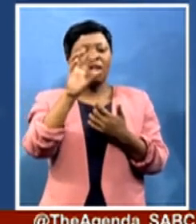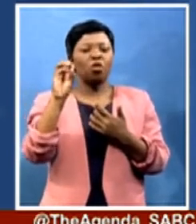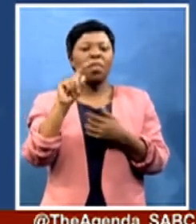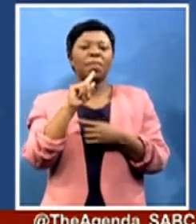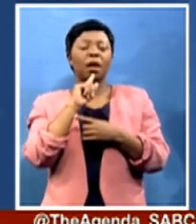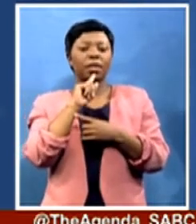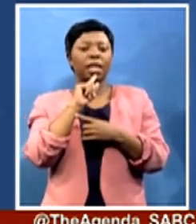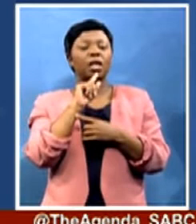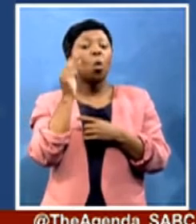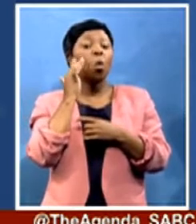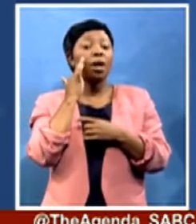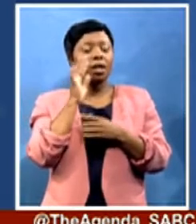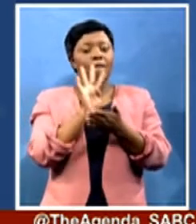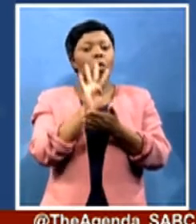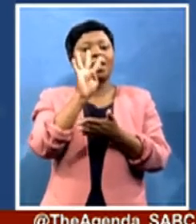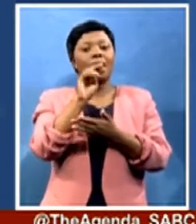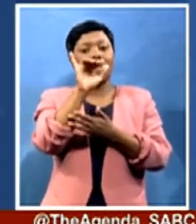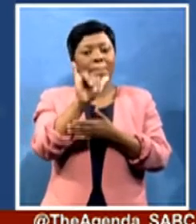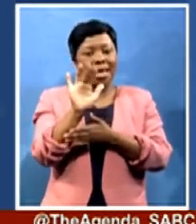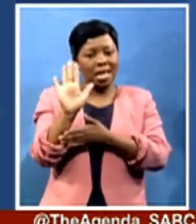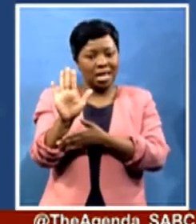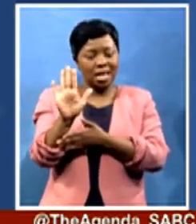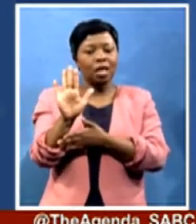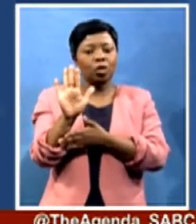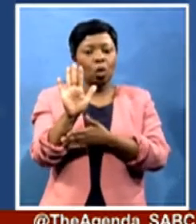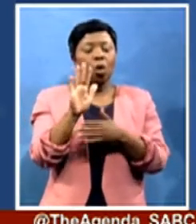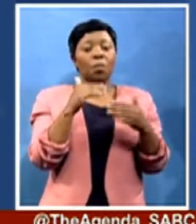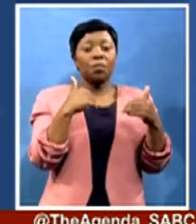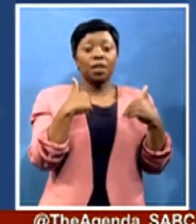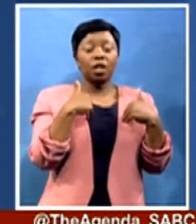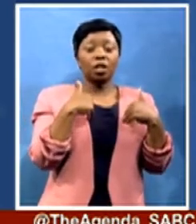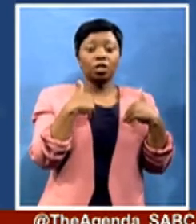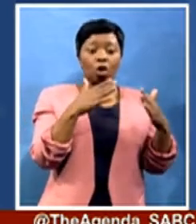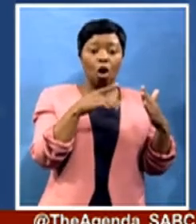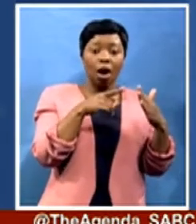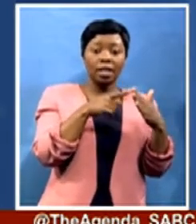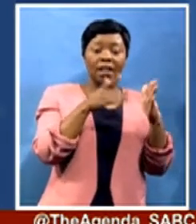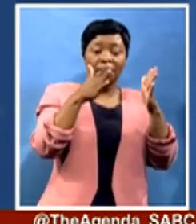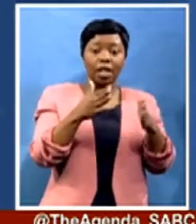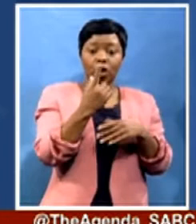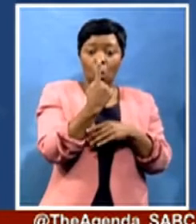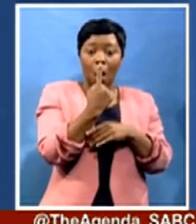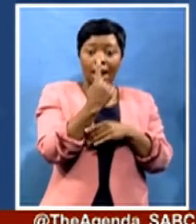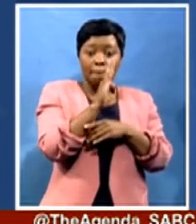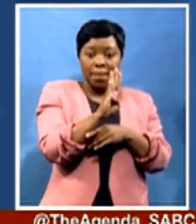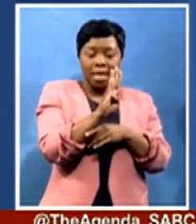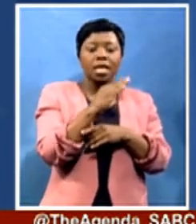The transition to the phase 1B, which is the rollout, will occur as soon as vaccine is